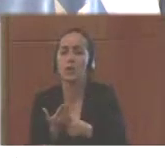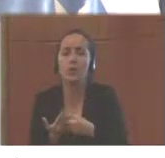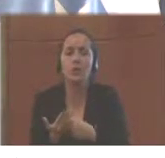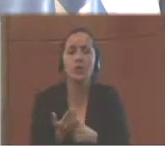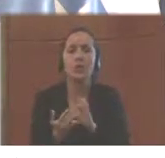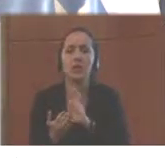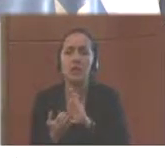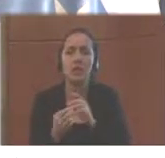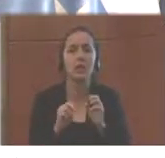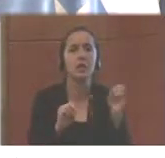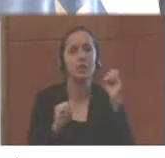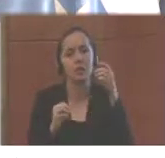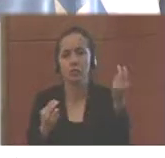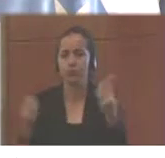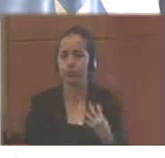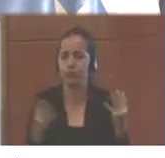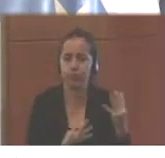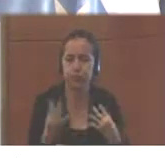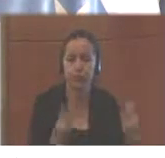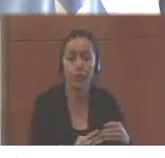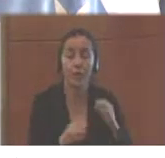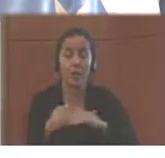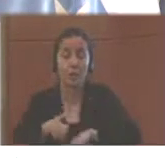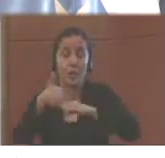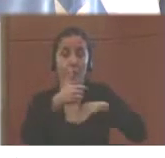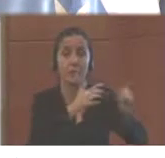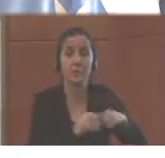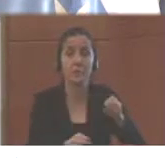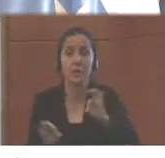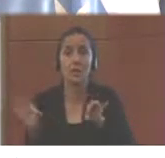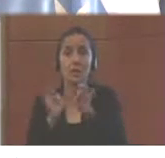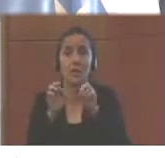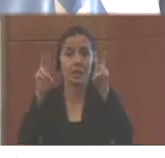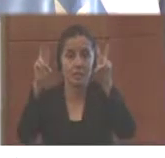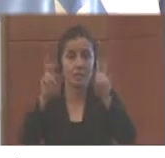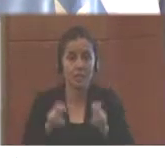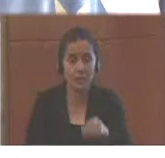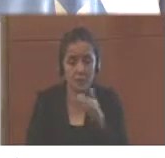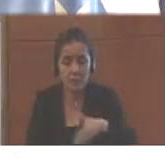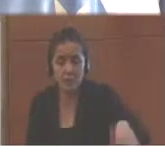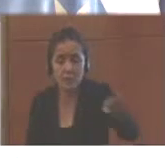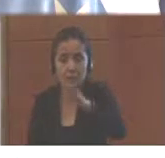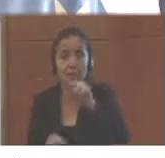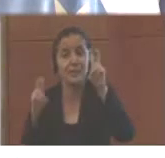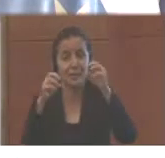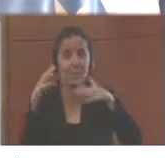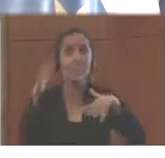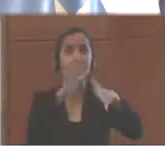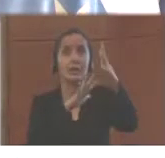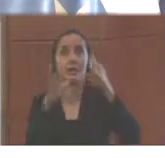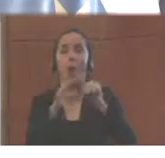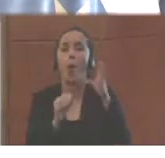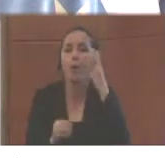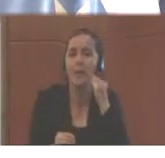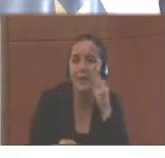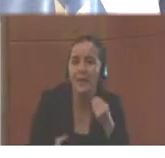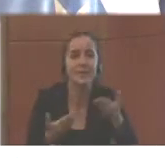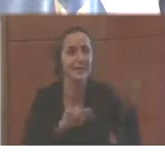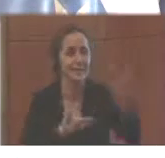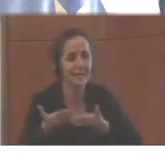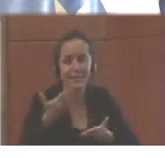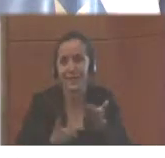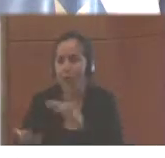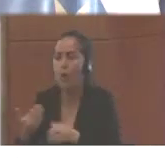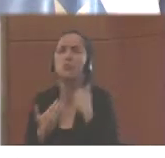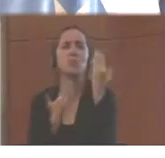carrying out a process of technical meetings with specialists from the 4 countries on different topics with the